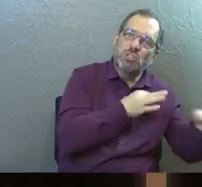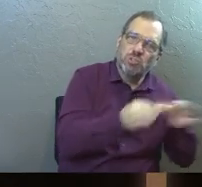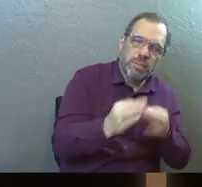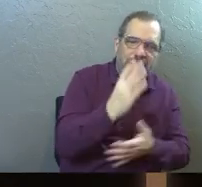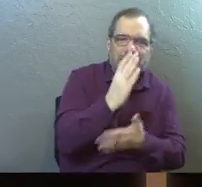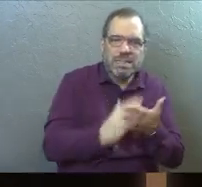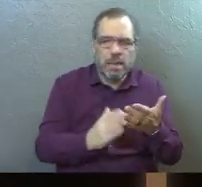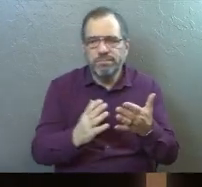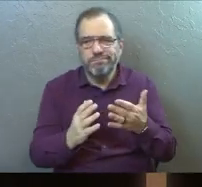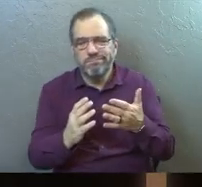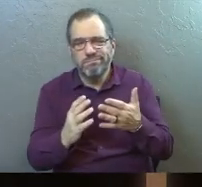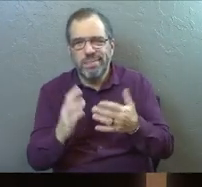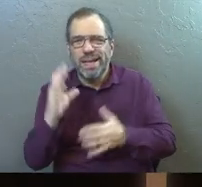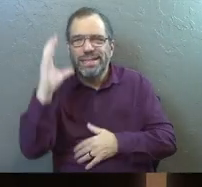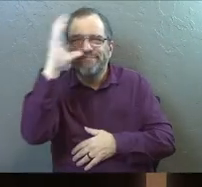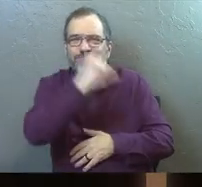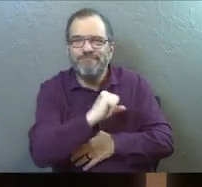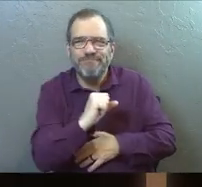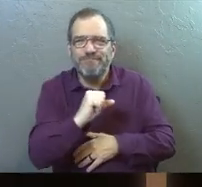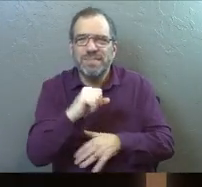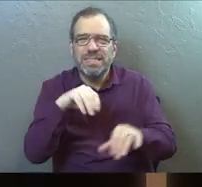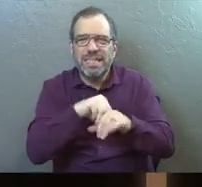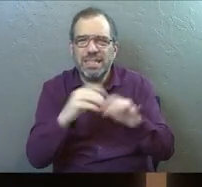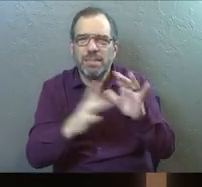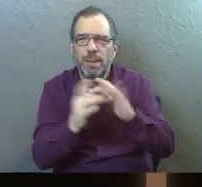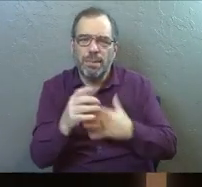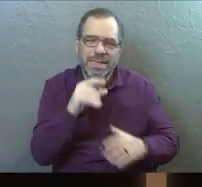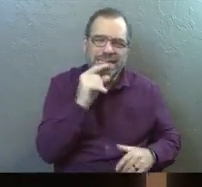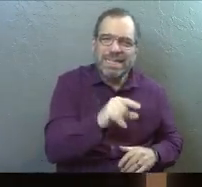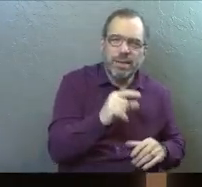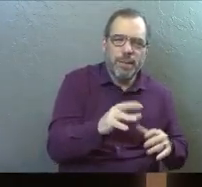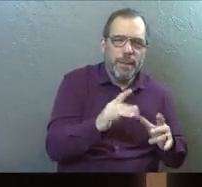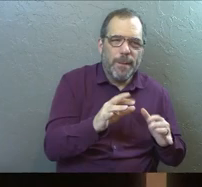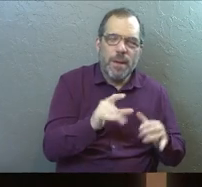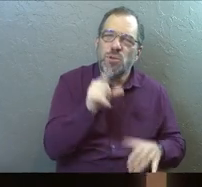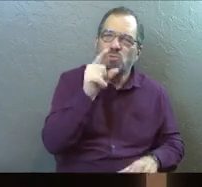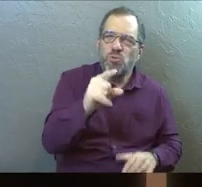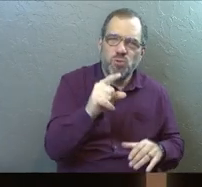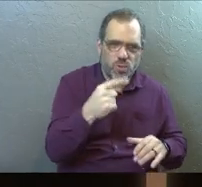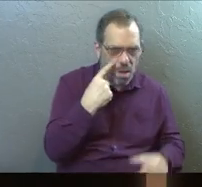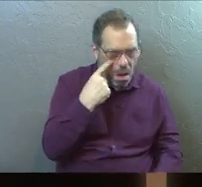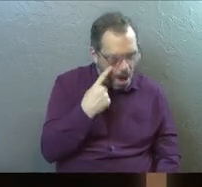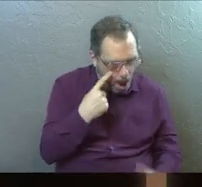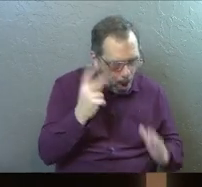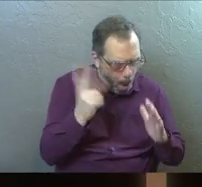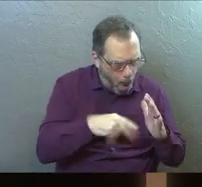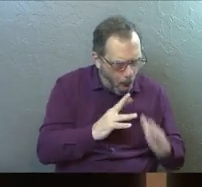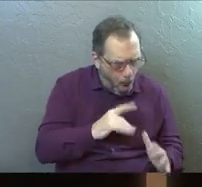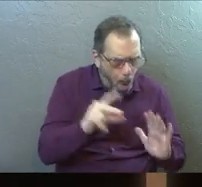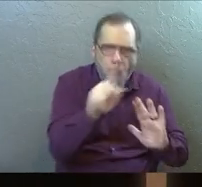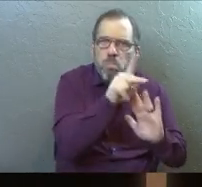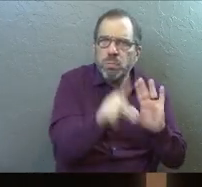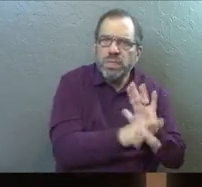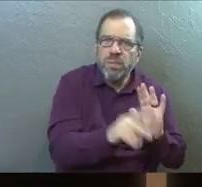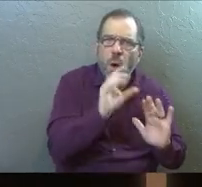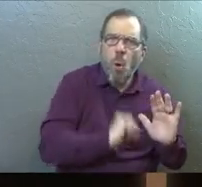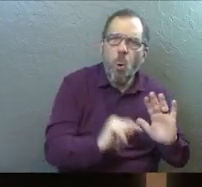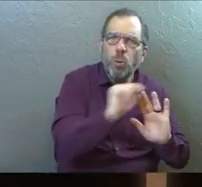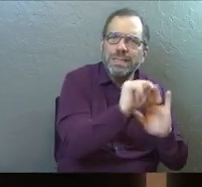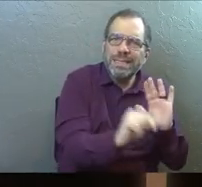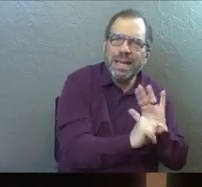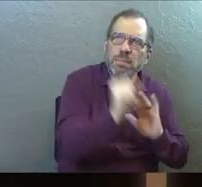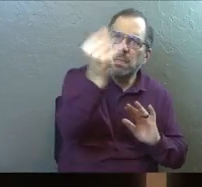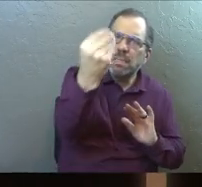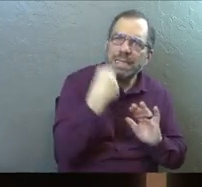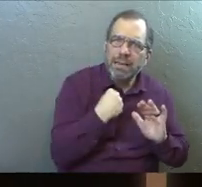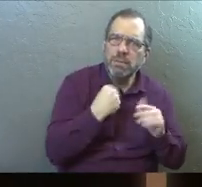are prescriptive in God's word. This is one of those things that you can see that there's a principle from the Old Testament that